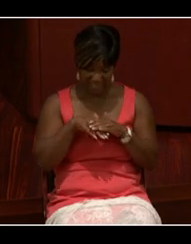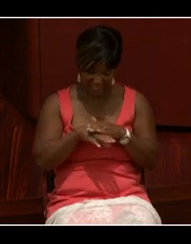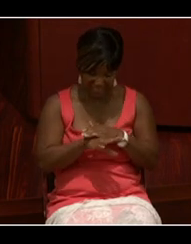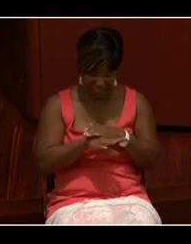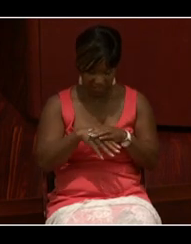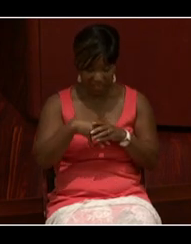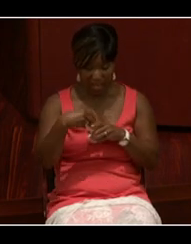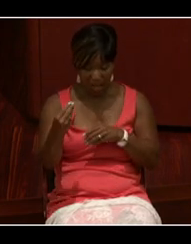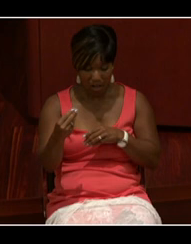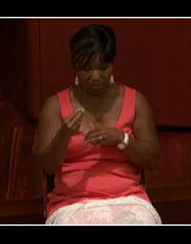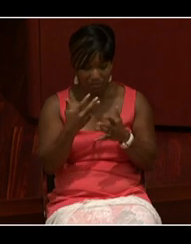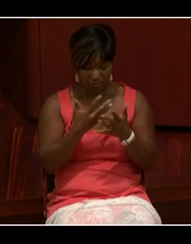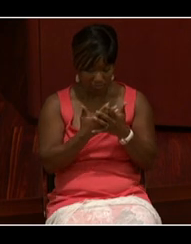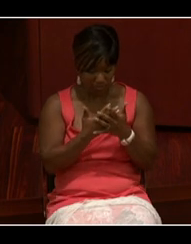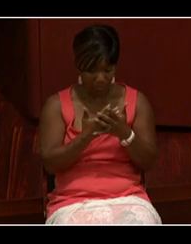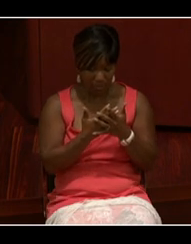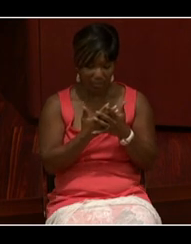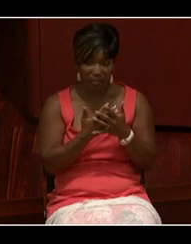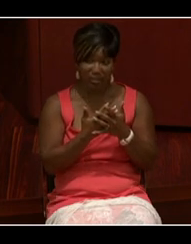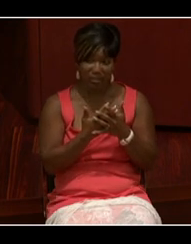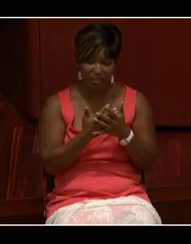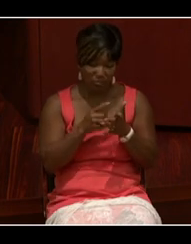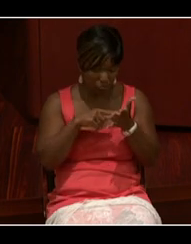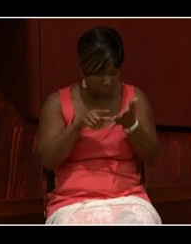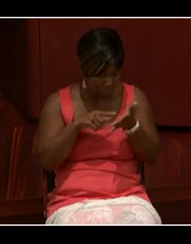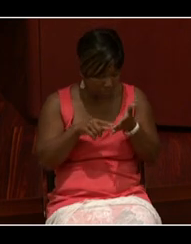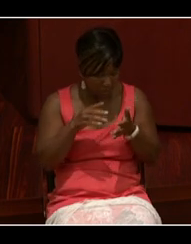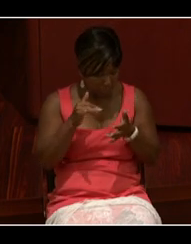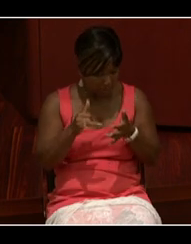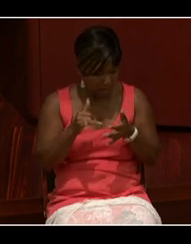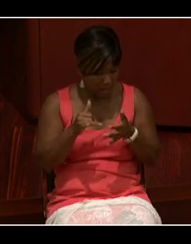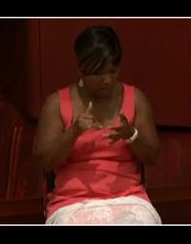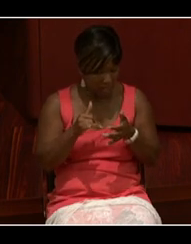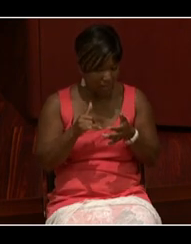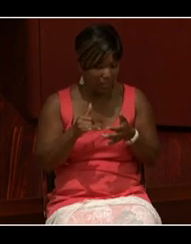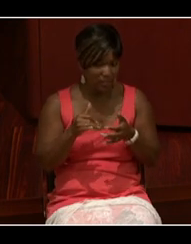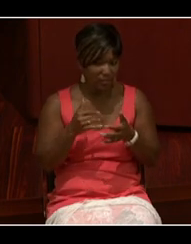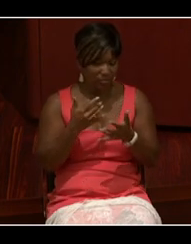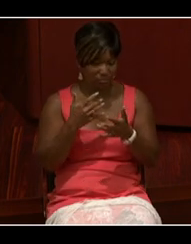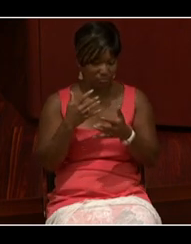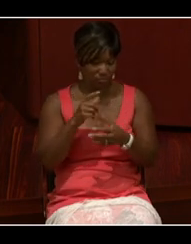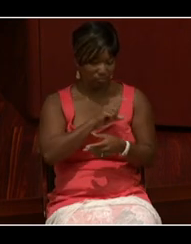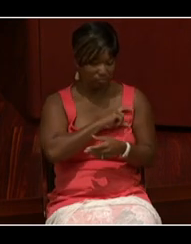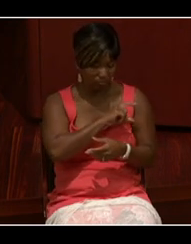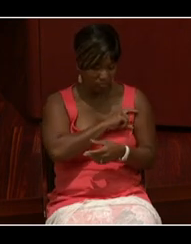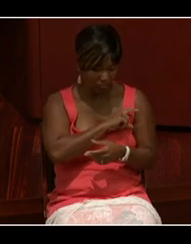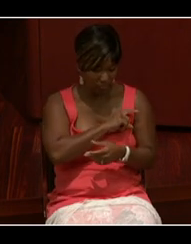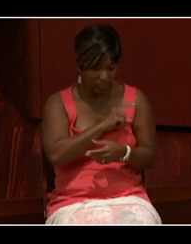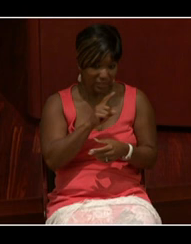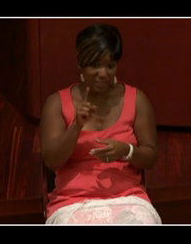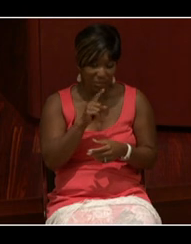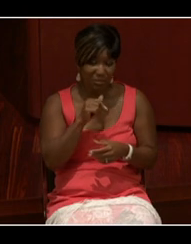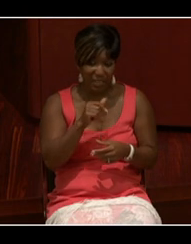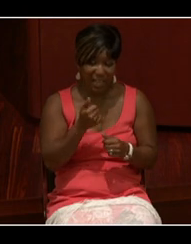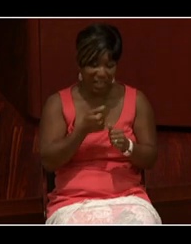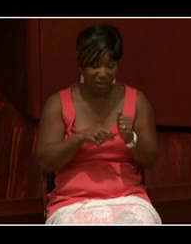out of the prison were examined by prison officials, something not everyone apparently knew. Just yesterday, one